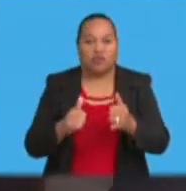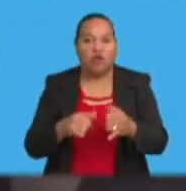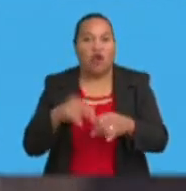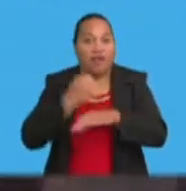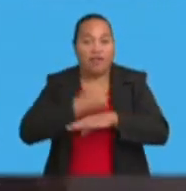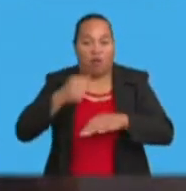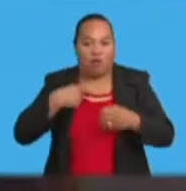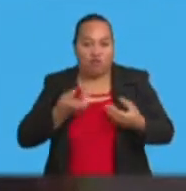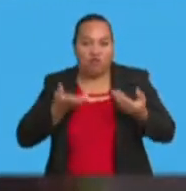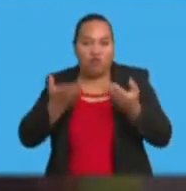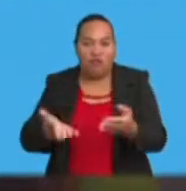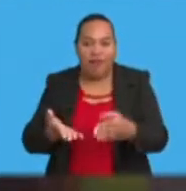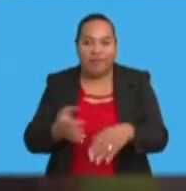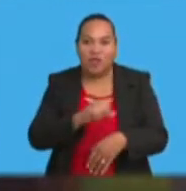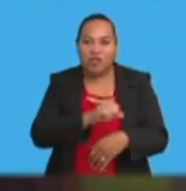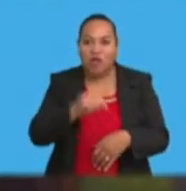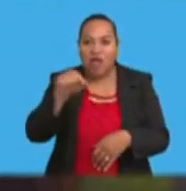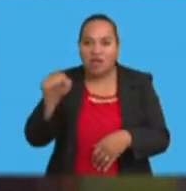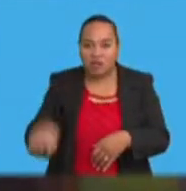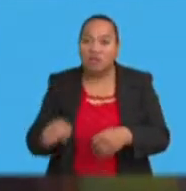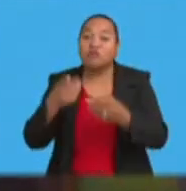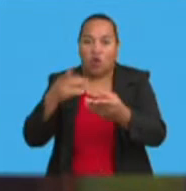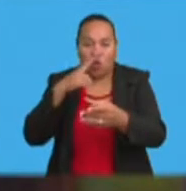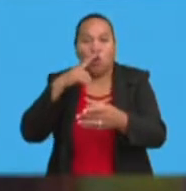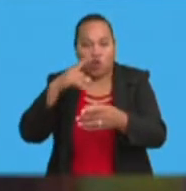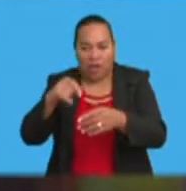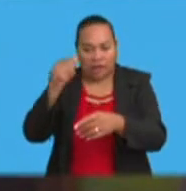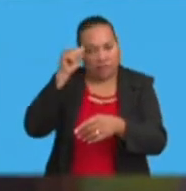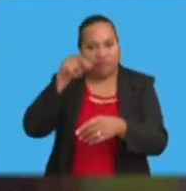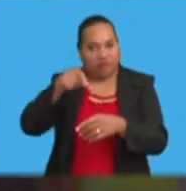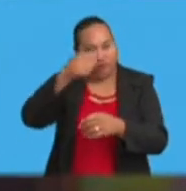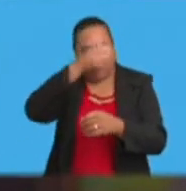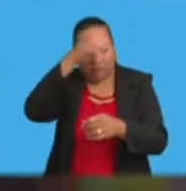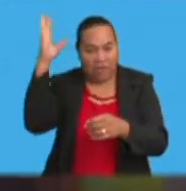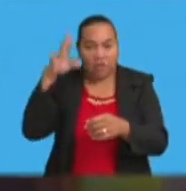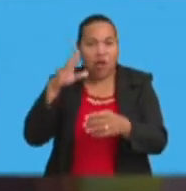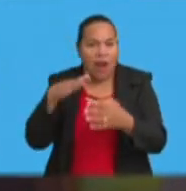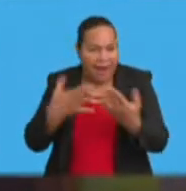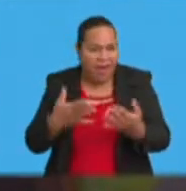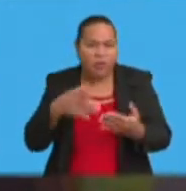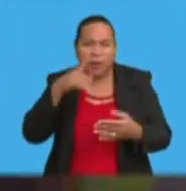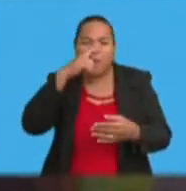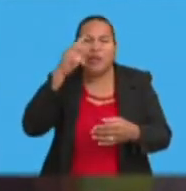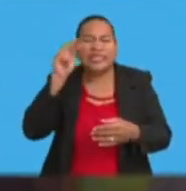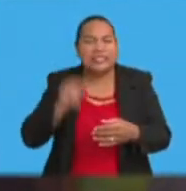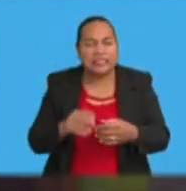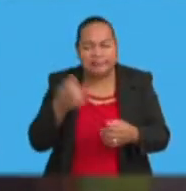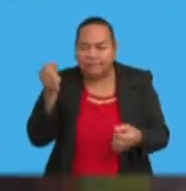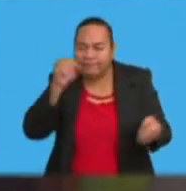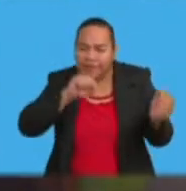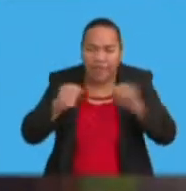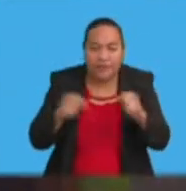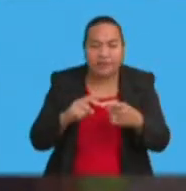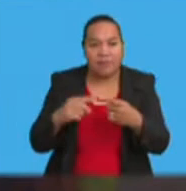areas to move government's agenda. Nowadays we know that we need people with science, with technology, with engineering and maths. These